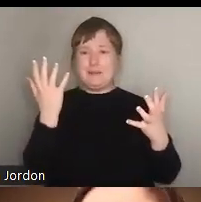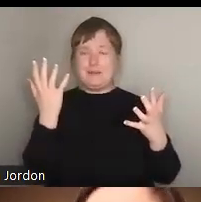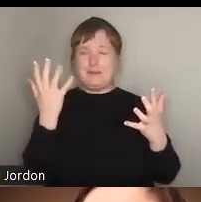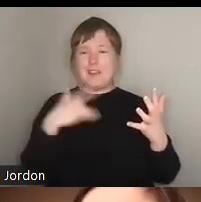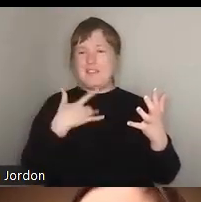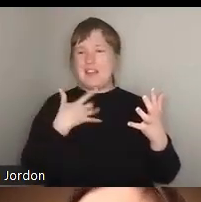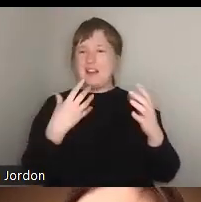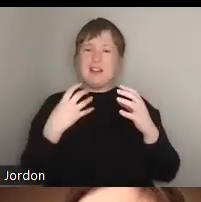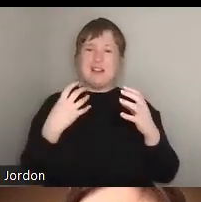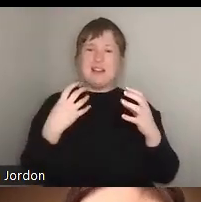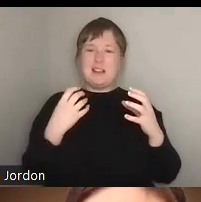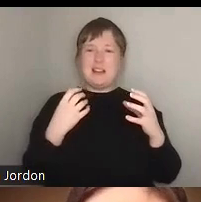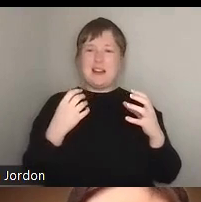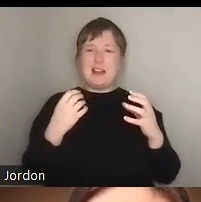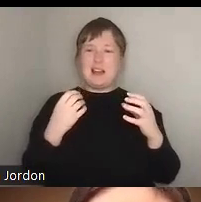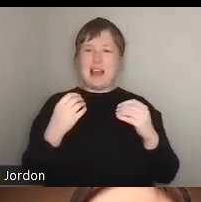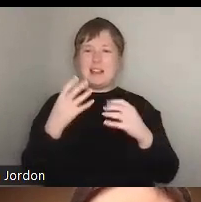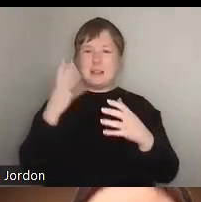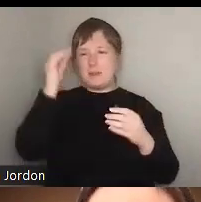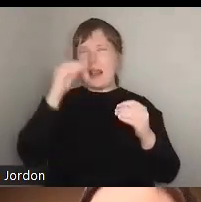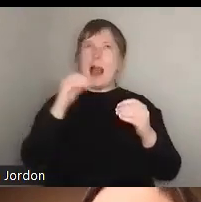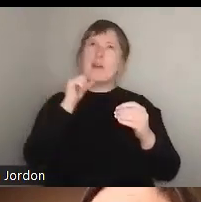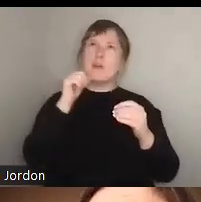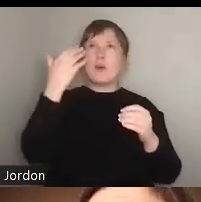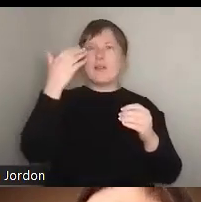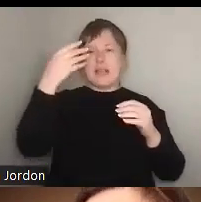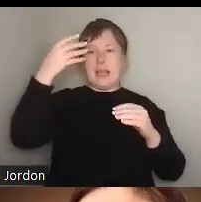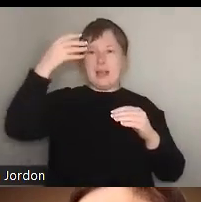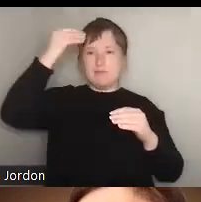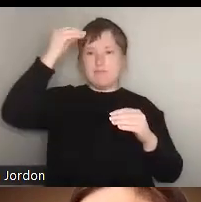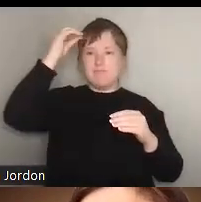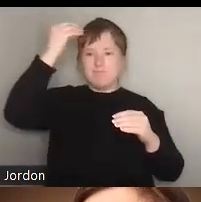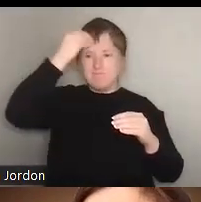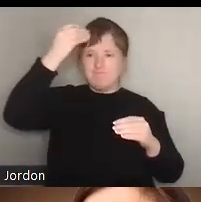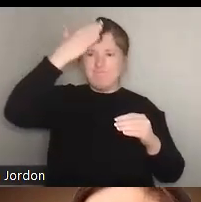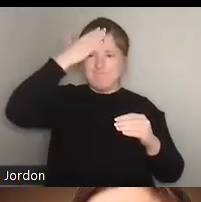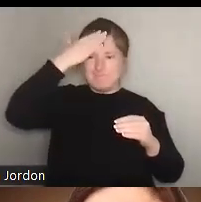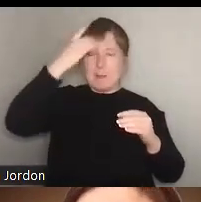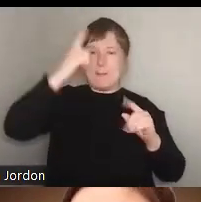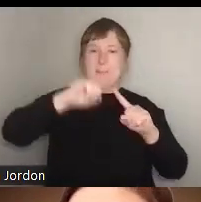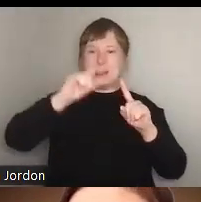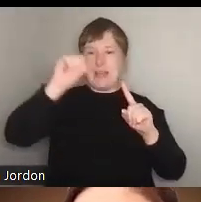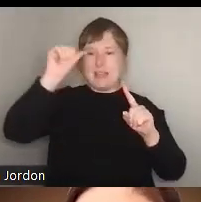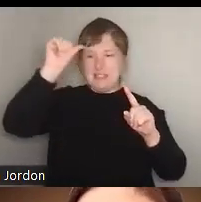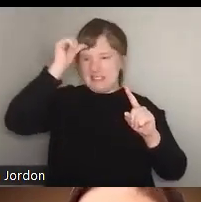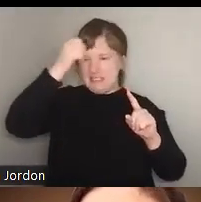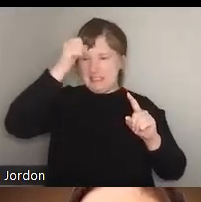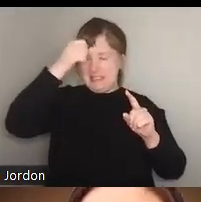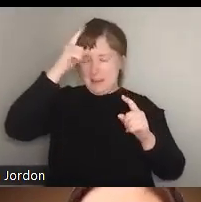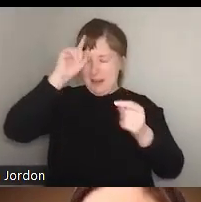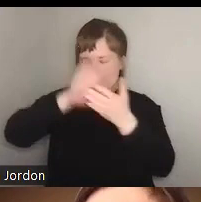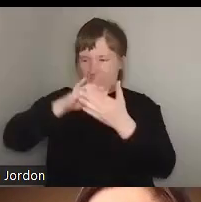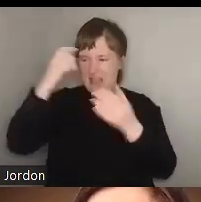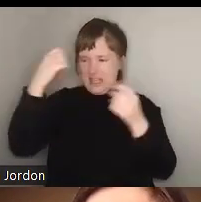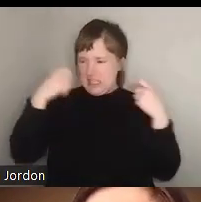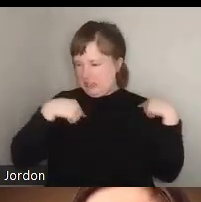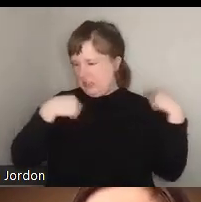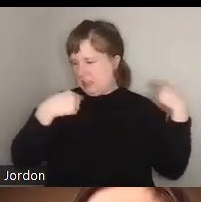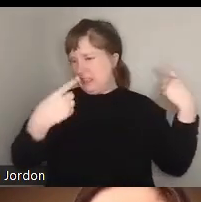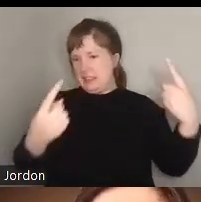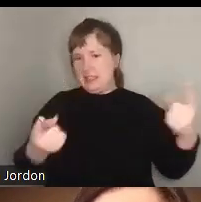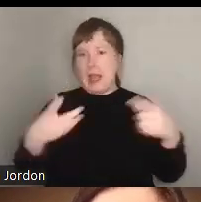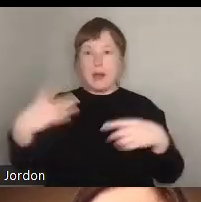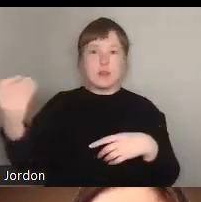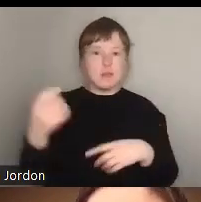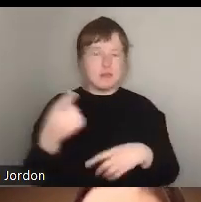I want to say ingrain, I don't know if ingrain is the right word, but you start to believe these things that you've been told about yourself for years and years. And maybe from the outside, everyone's like,